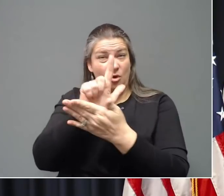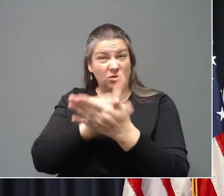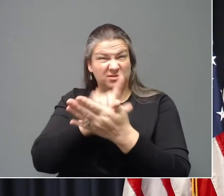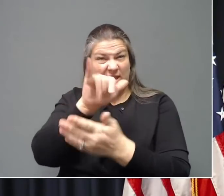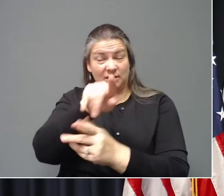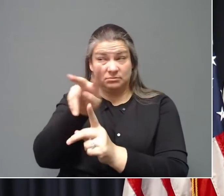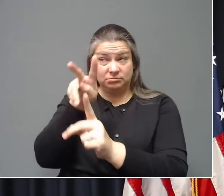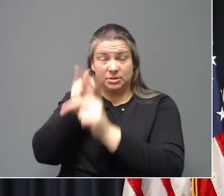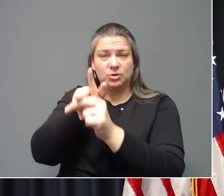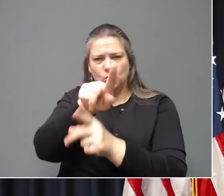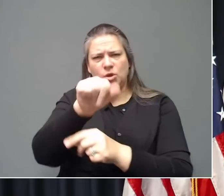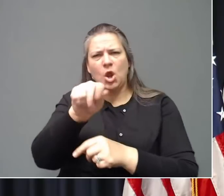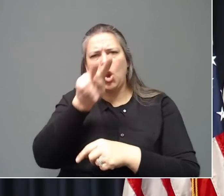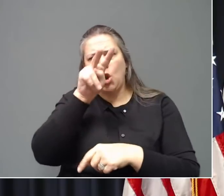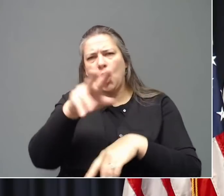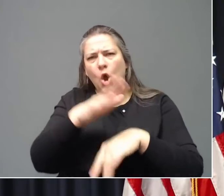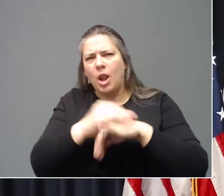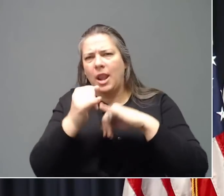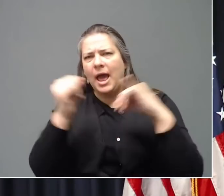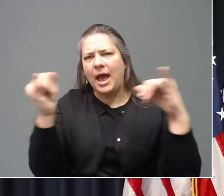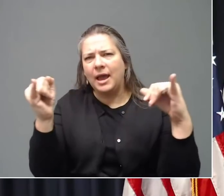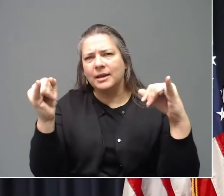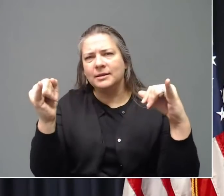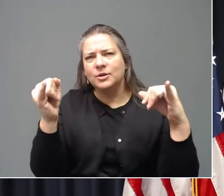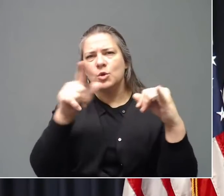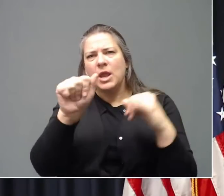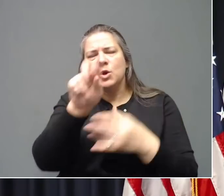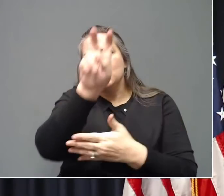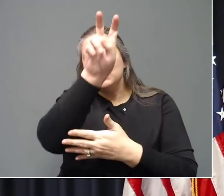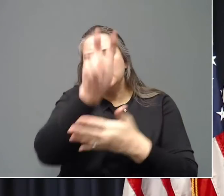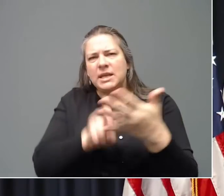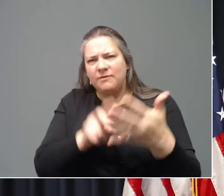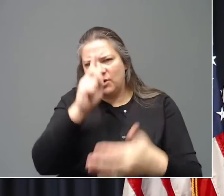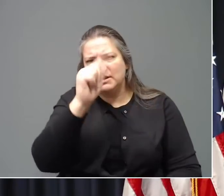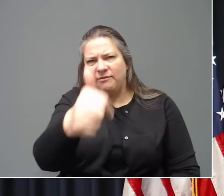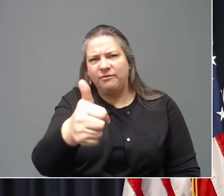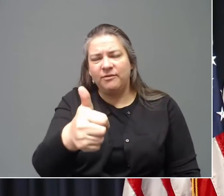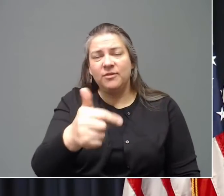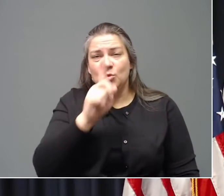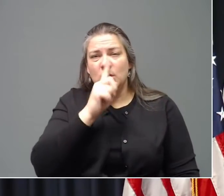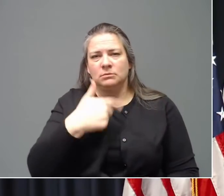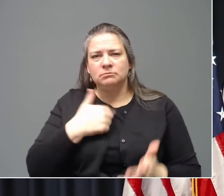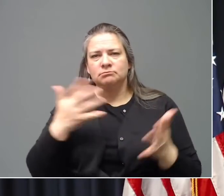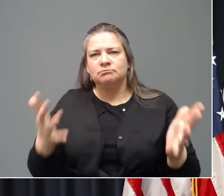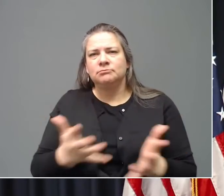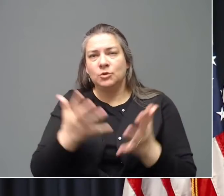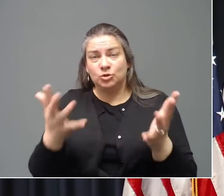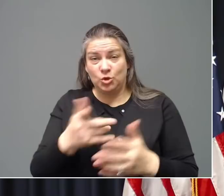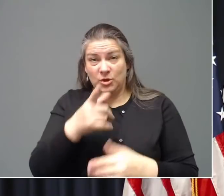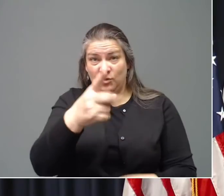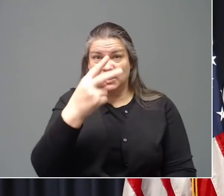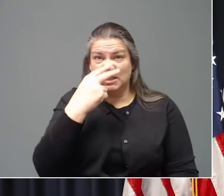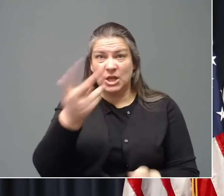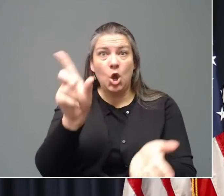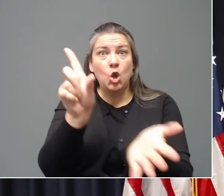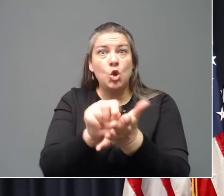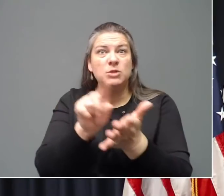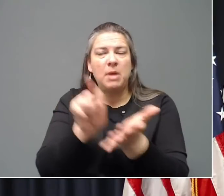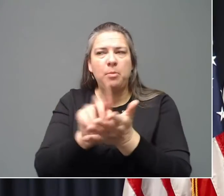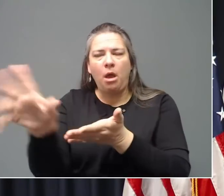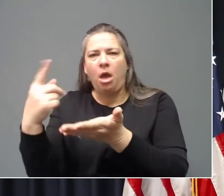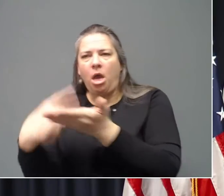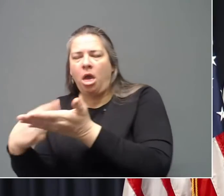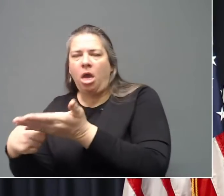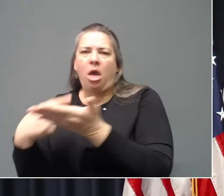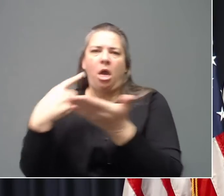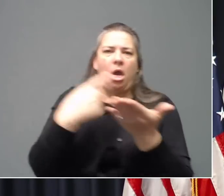Legislative Research Commission. You can find the text online. I urge you, when you see in the newspaper discussion about healthcare related